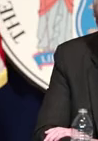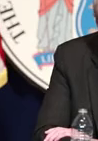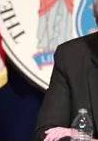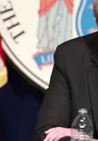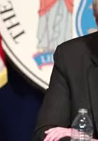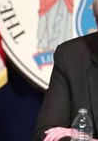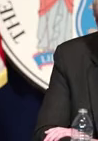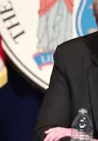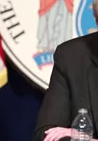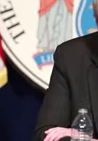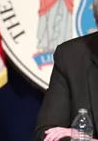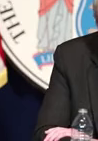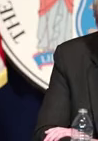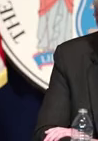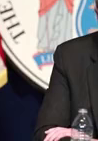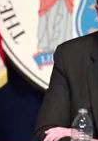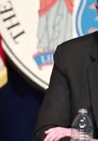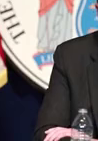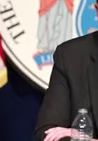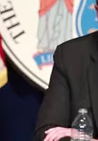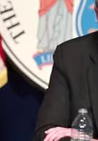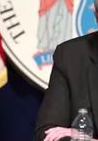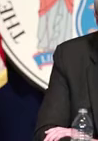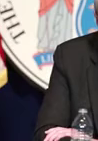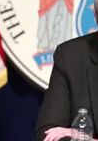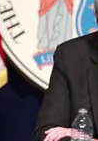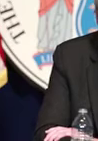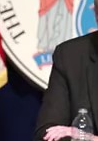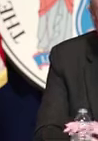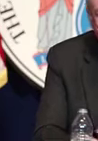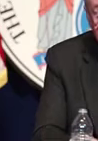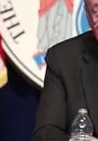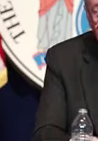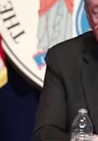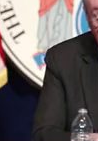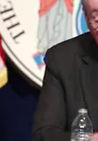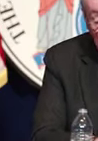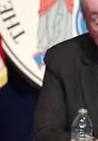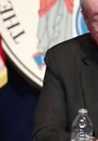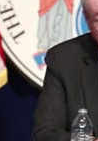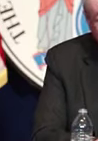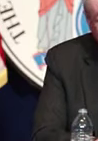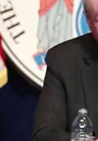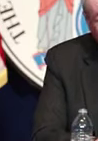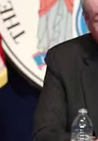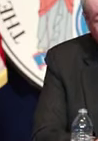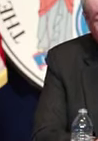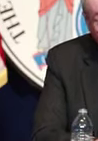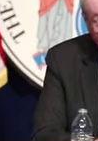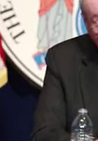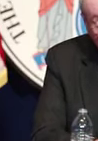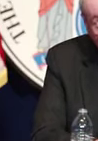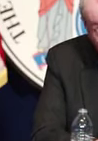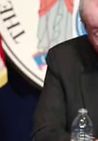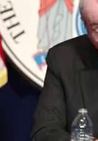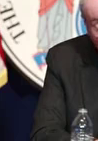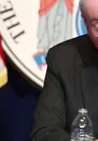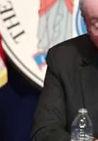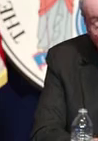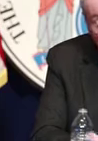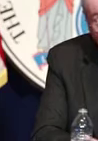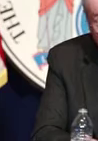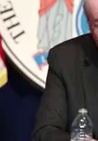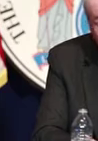off until 30 days after our current public health emergency has ended. Further, all service